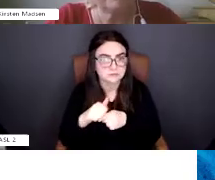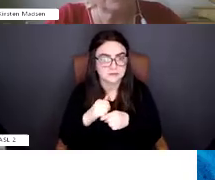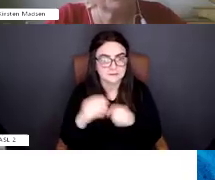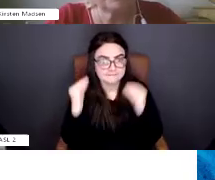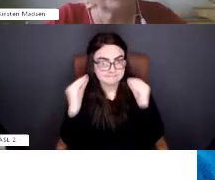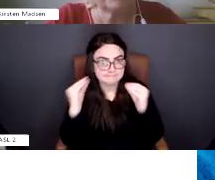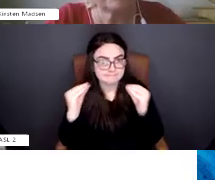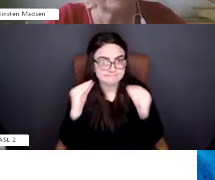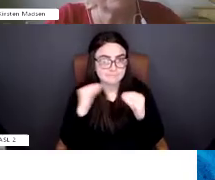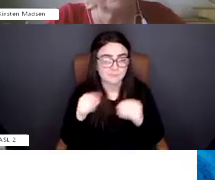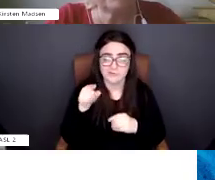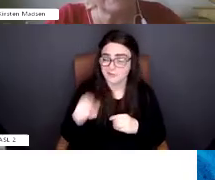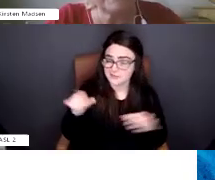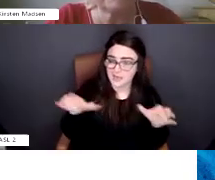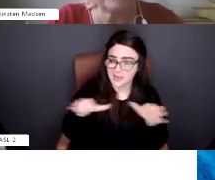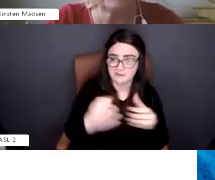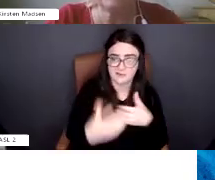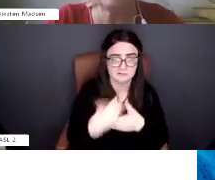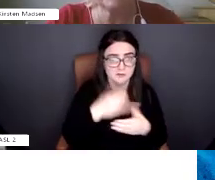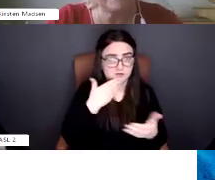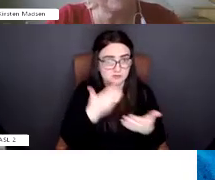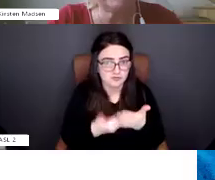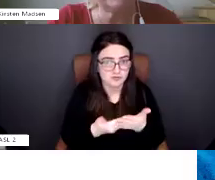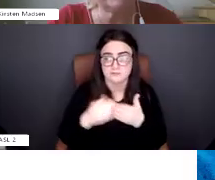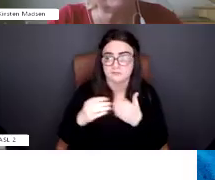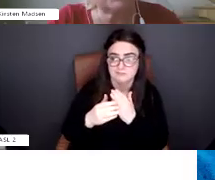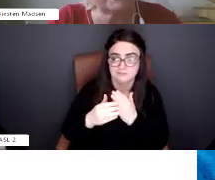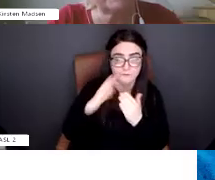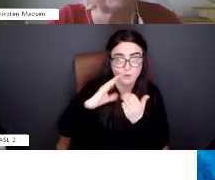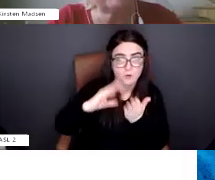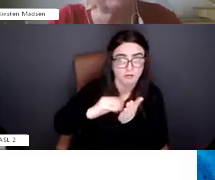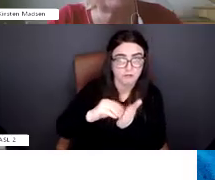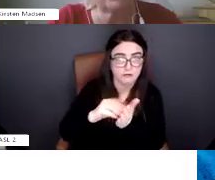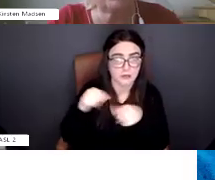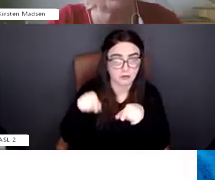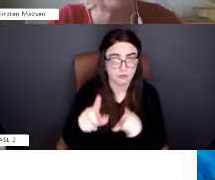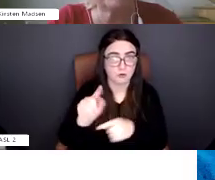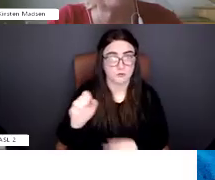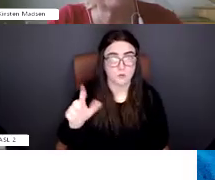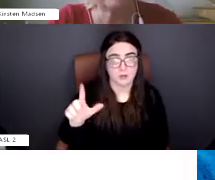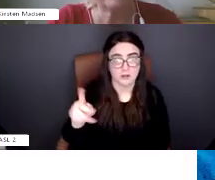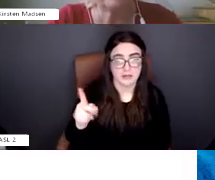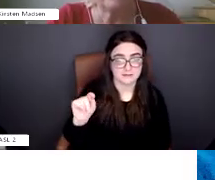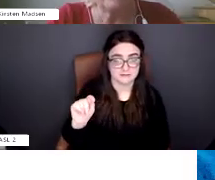other modules. They include case studies and illustrating diverse viewpoints.